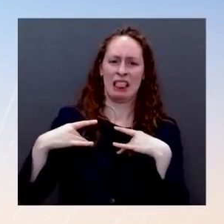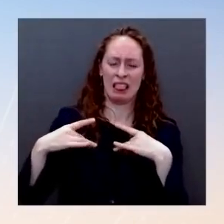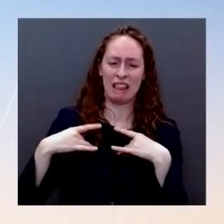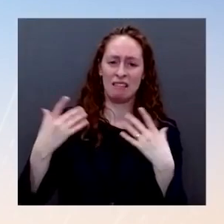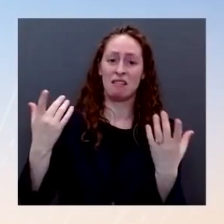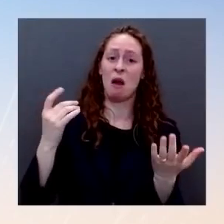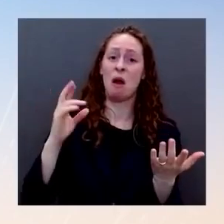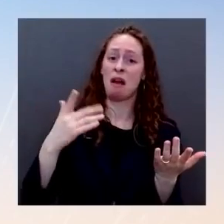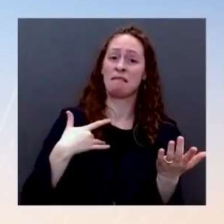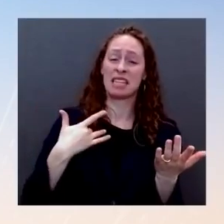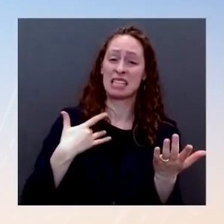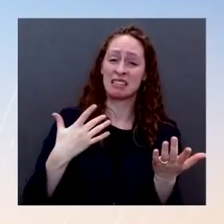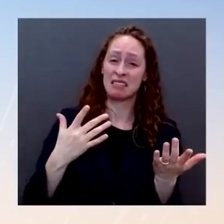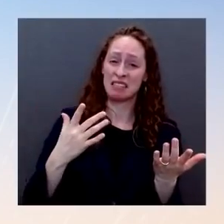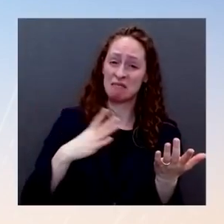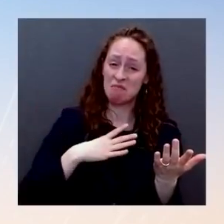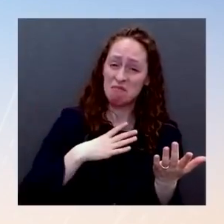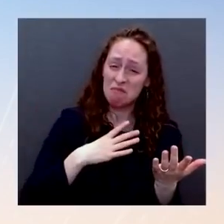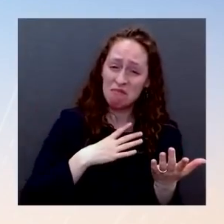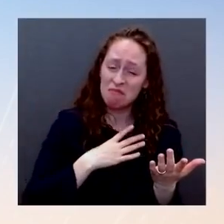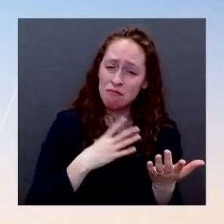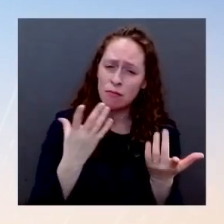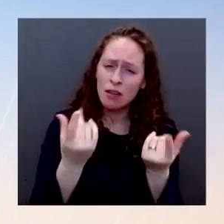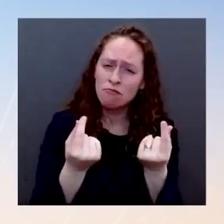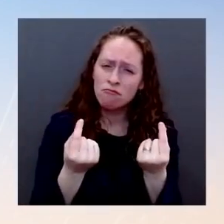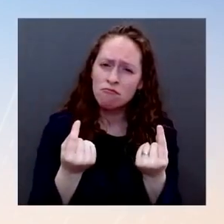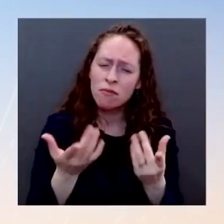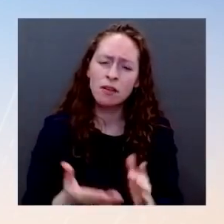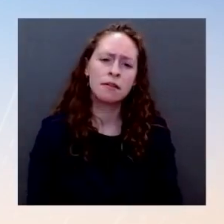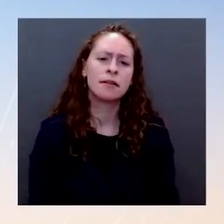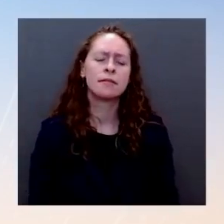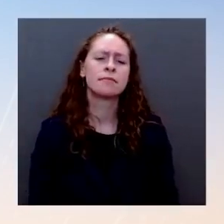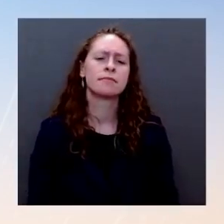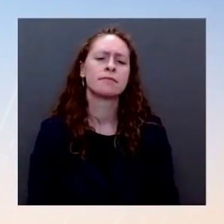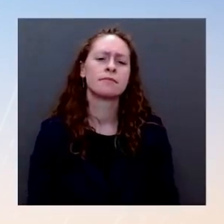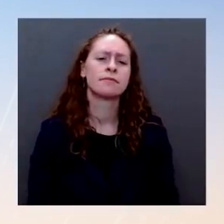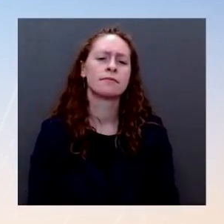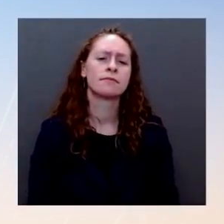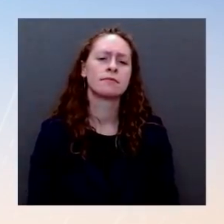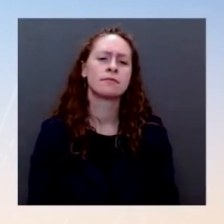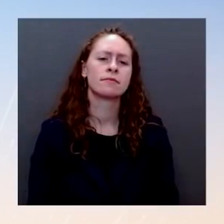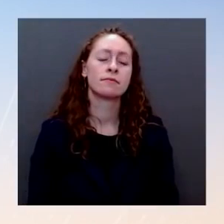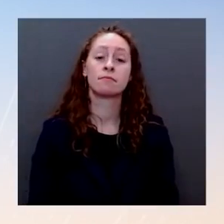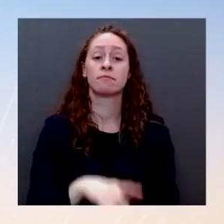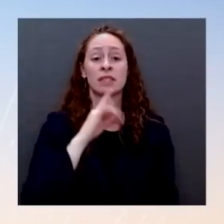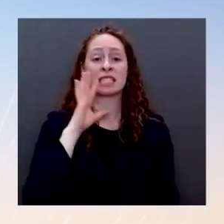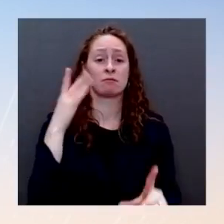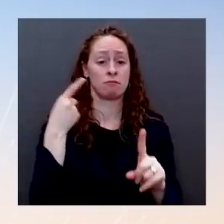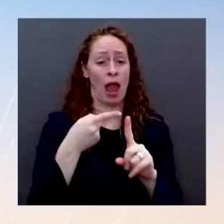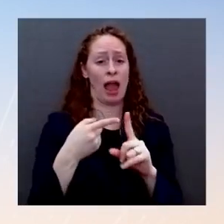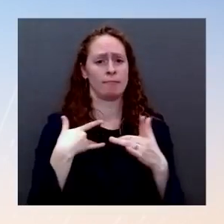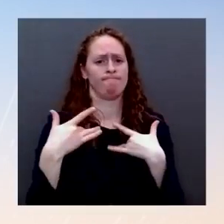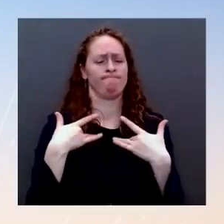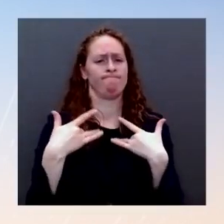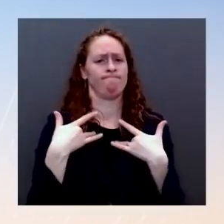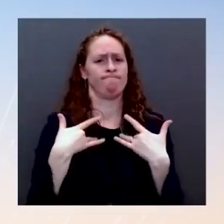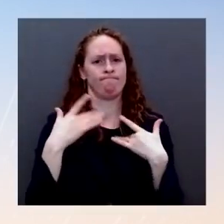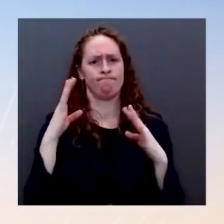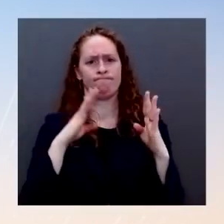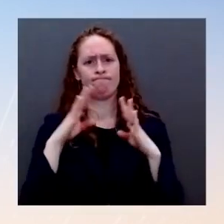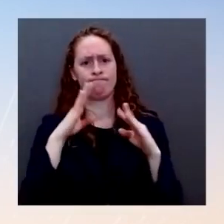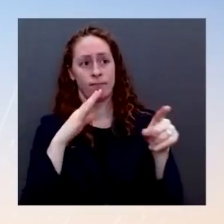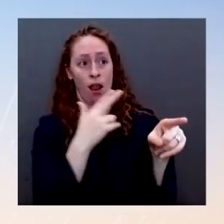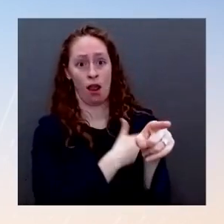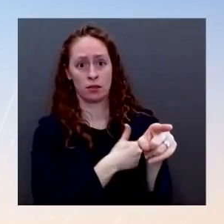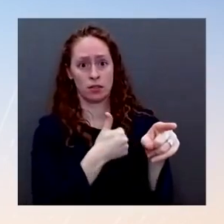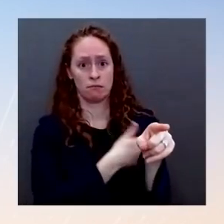on is hospital capacity, and that how that is impacting medical professionals and the capacity for hospitals